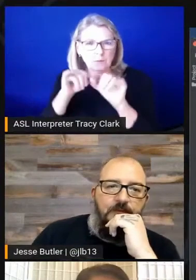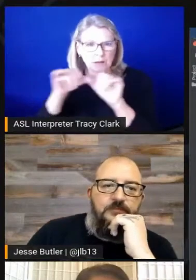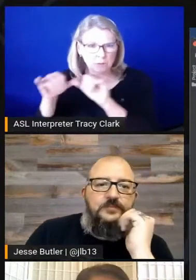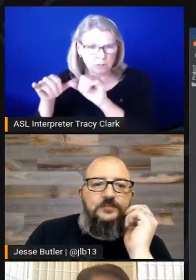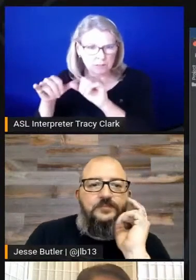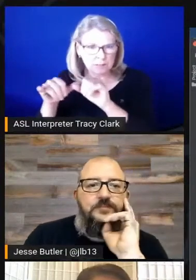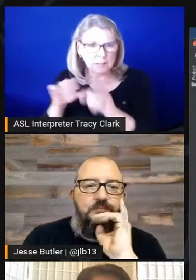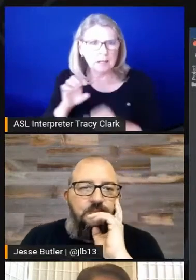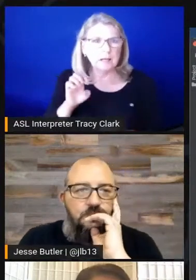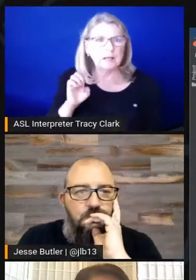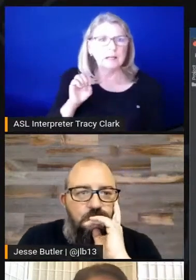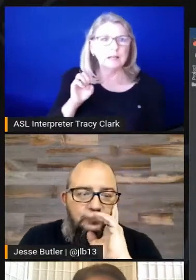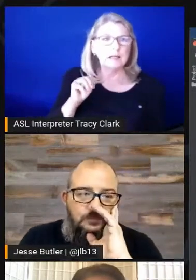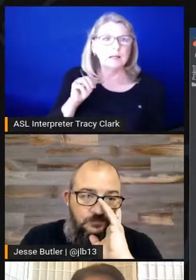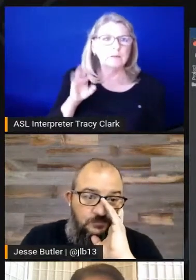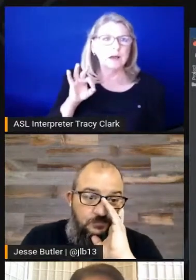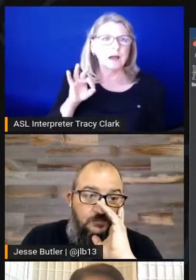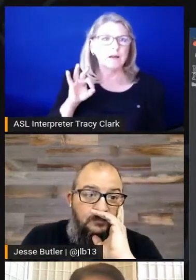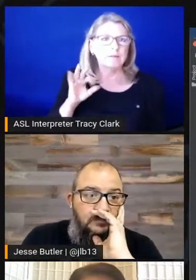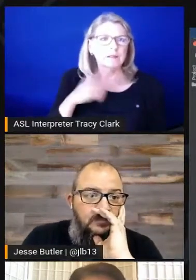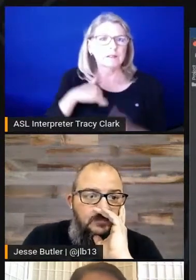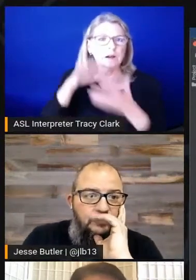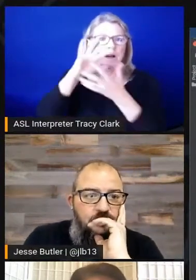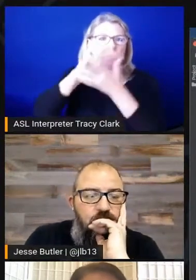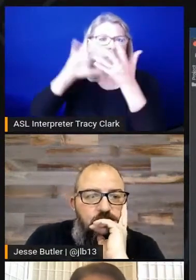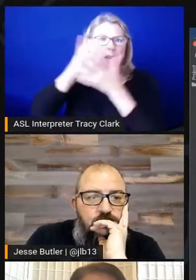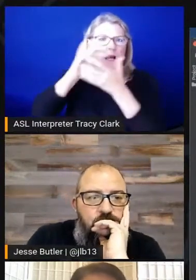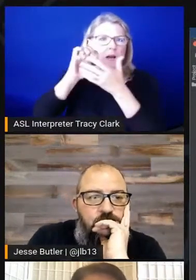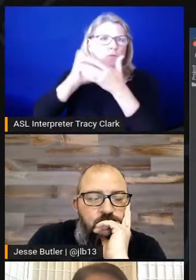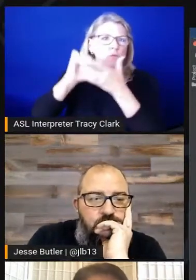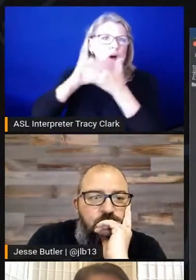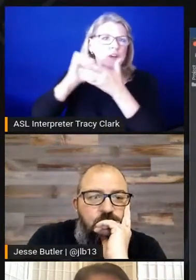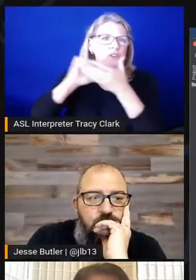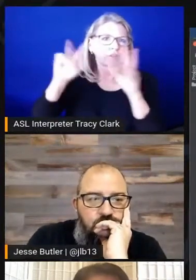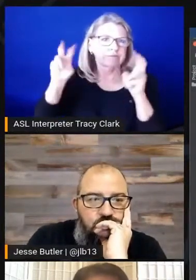our CloudWatch exporter, just for clarification.